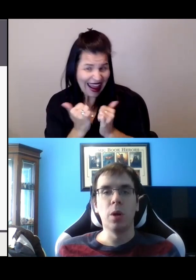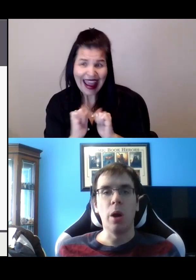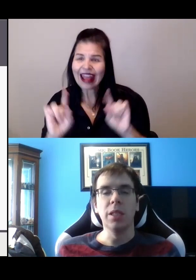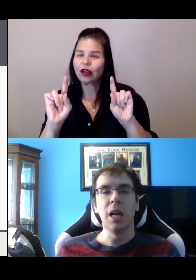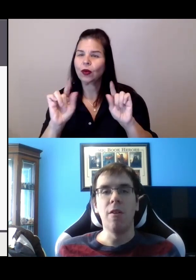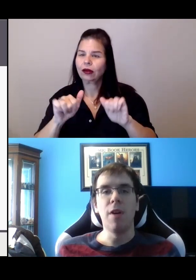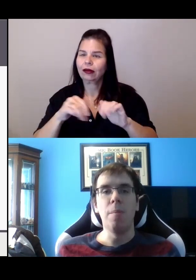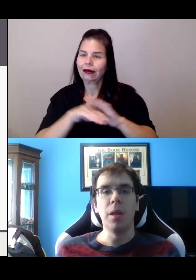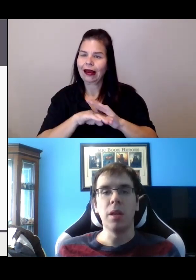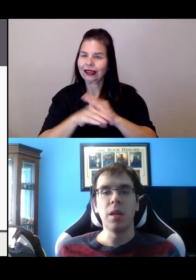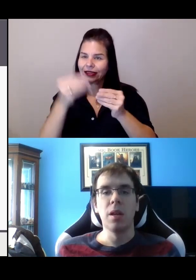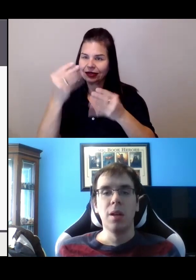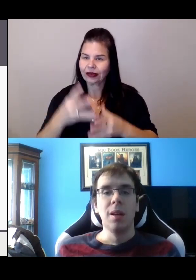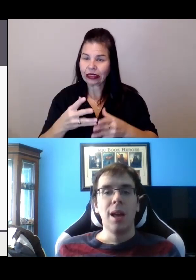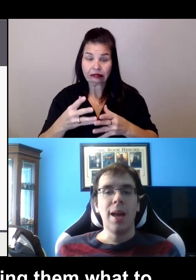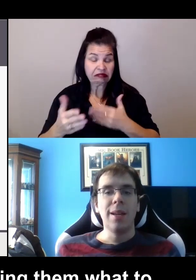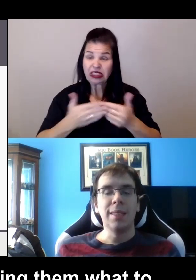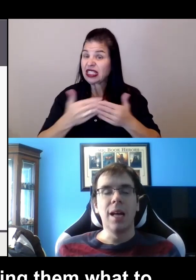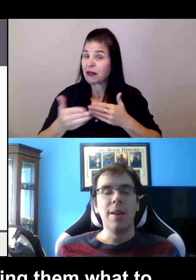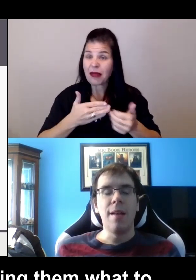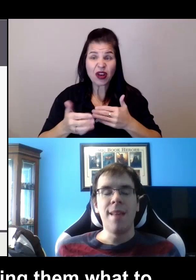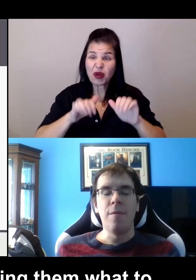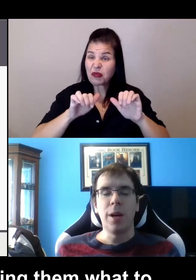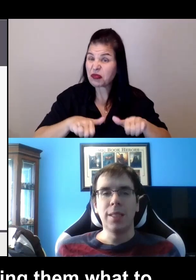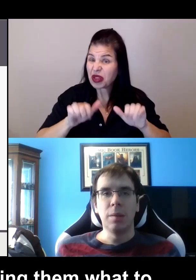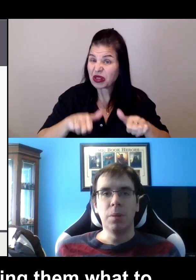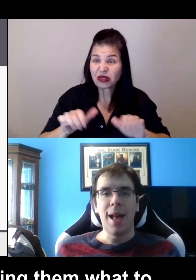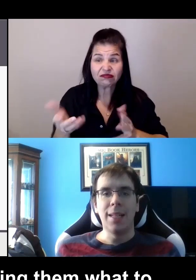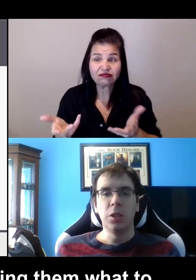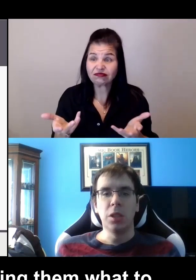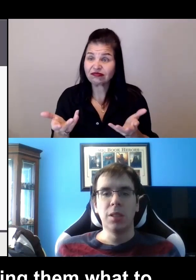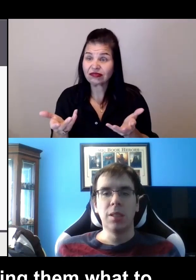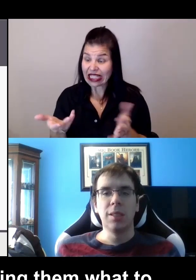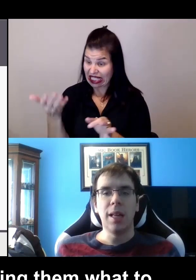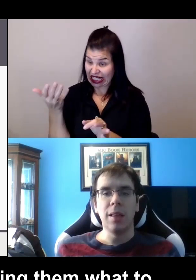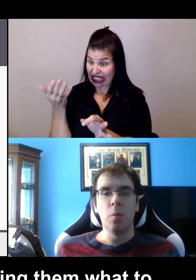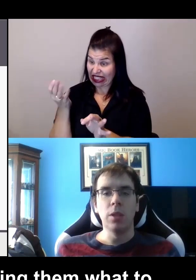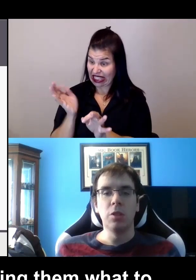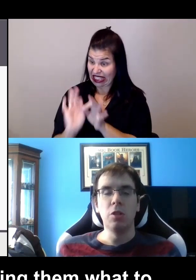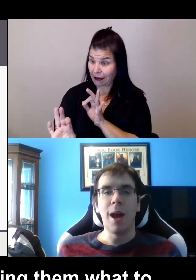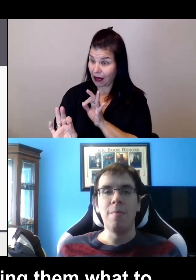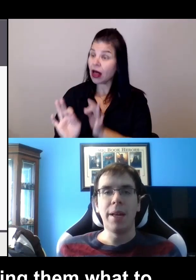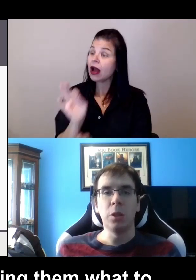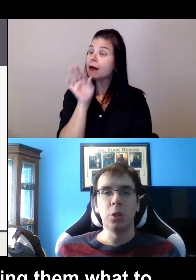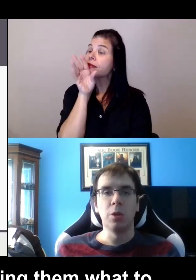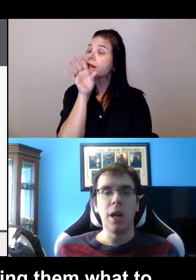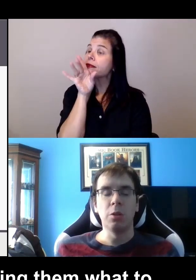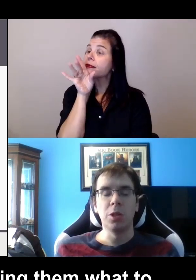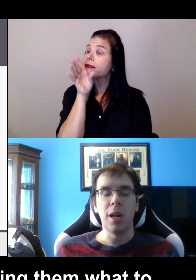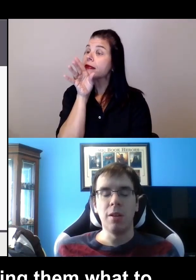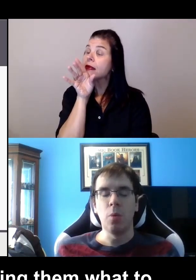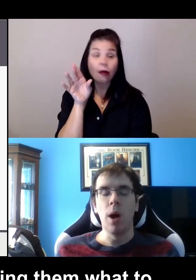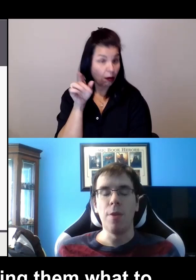information regardless of ability. And it's never as simple as just telling them what to do and making sure